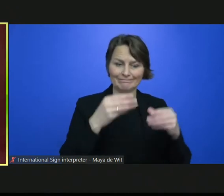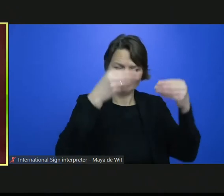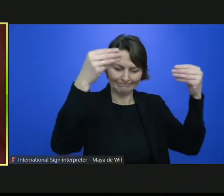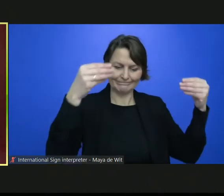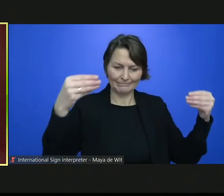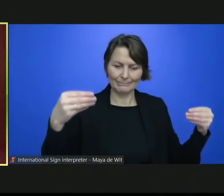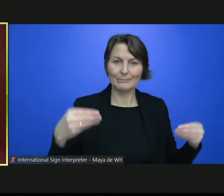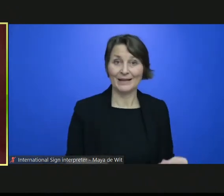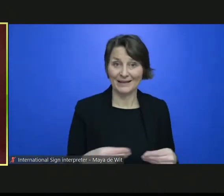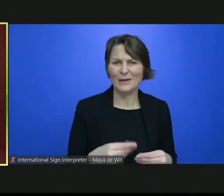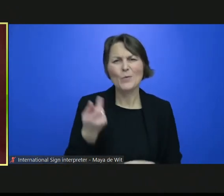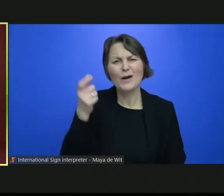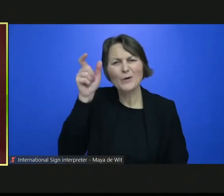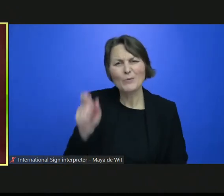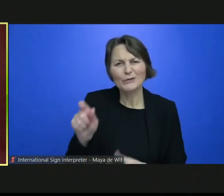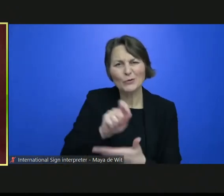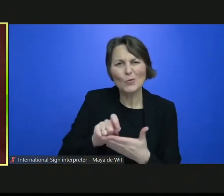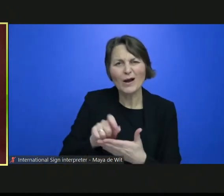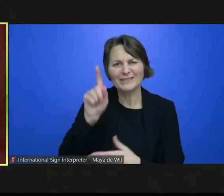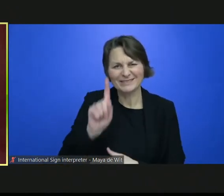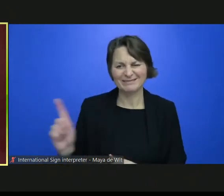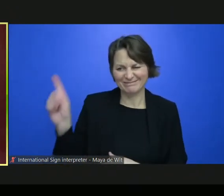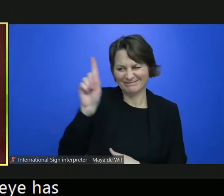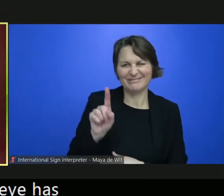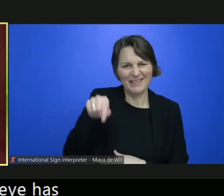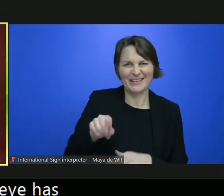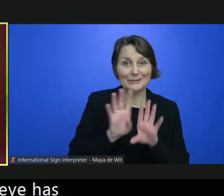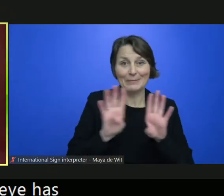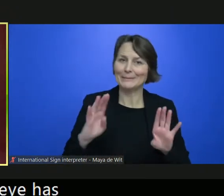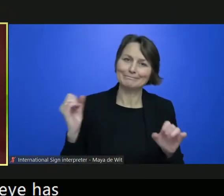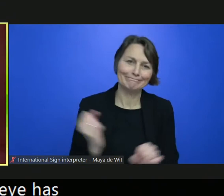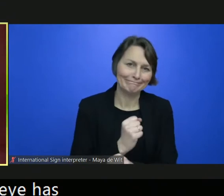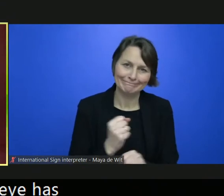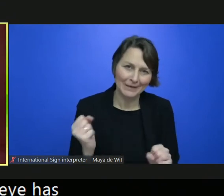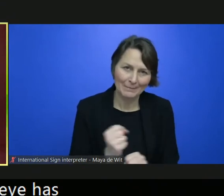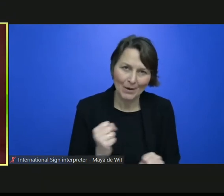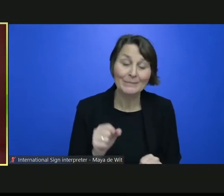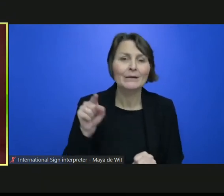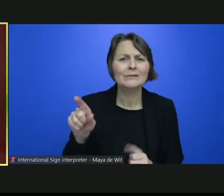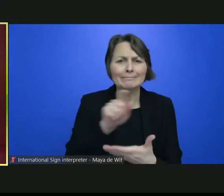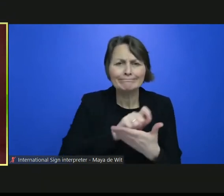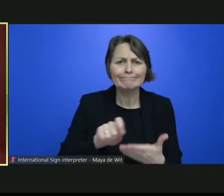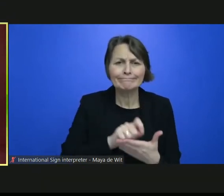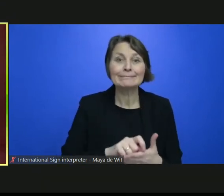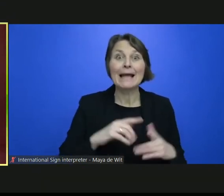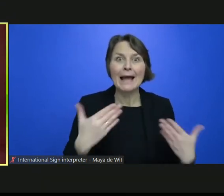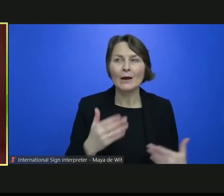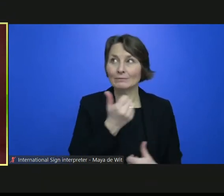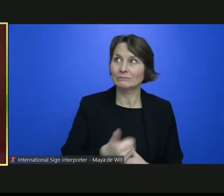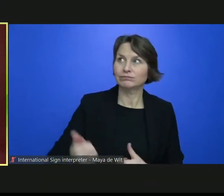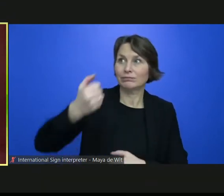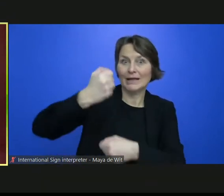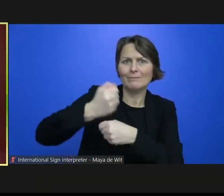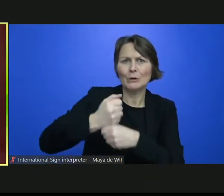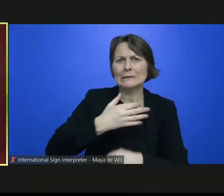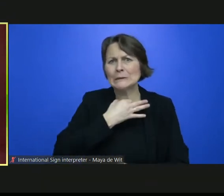she couldn't be with us today. Her white paper focused primarily on the risks to the employers and to the job seekers. It was published